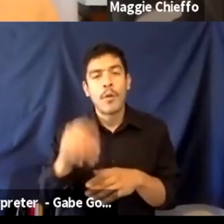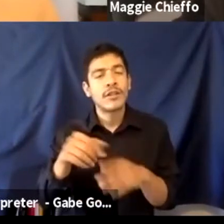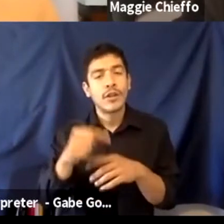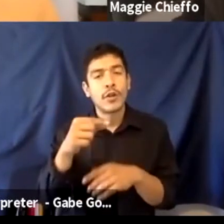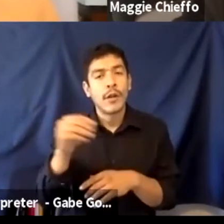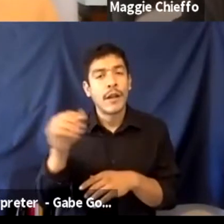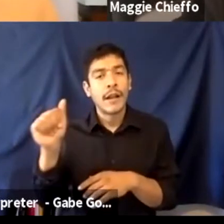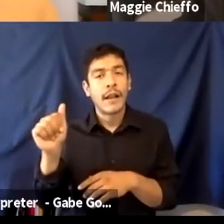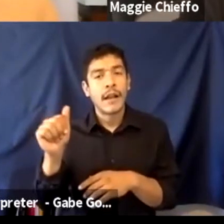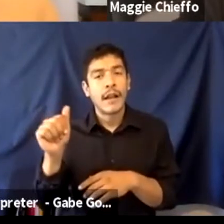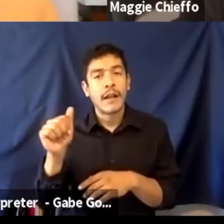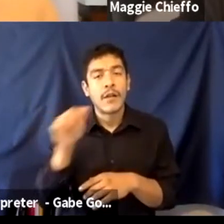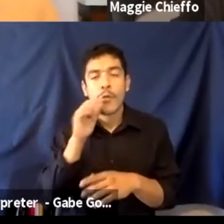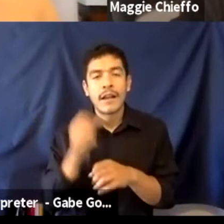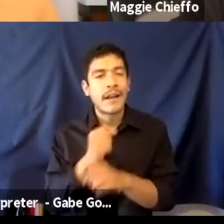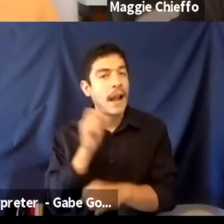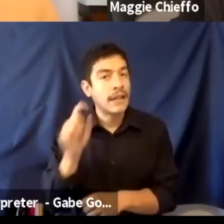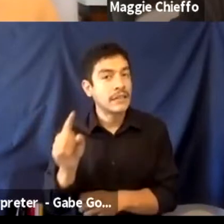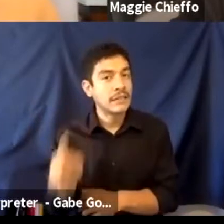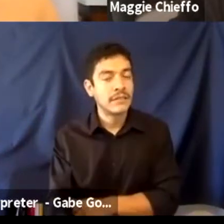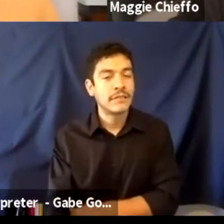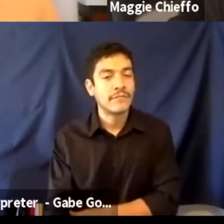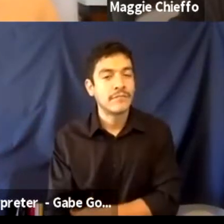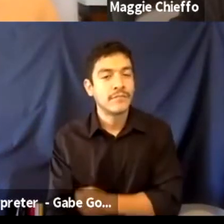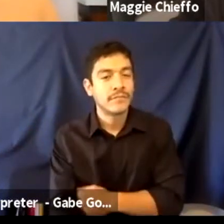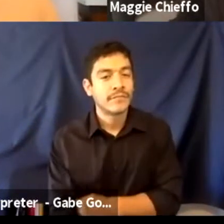Q&A, we'll get it asked.